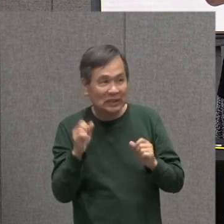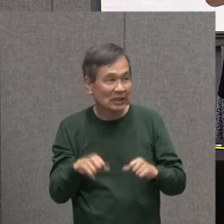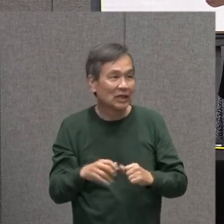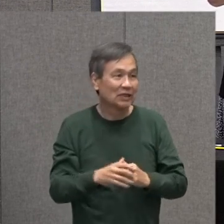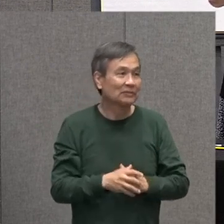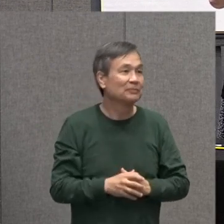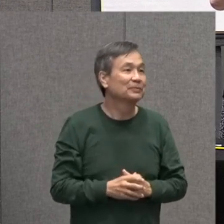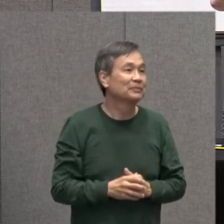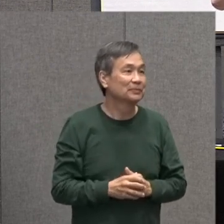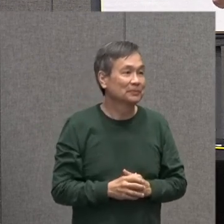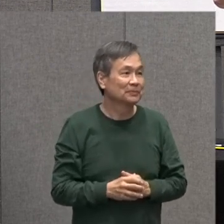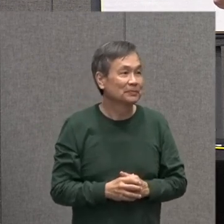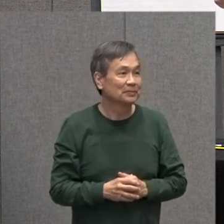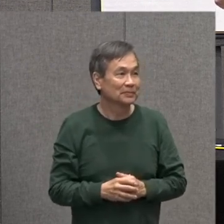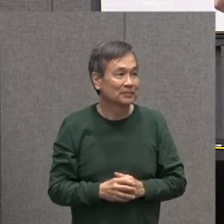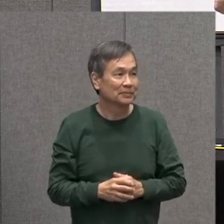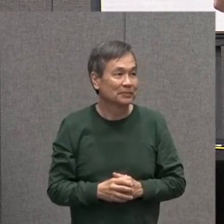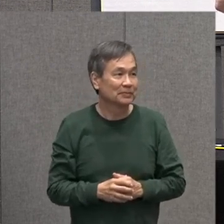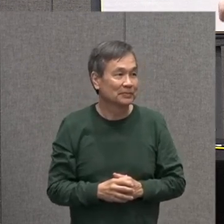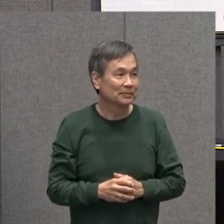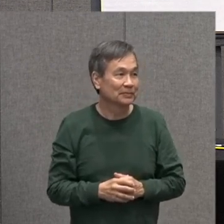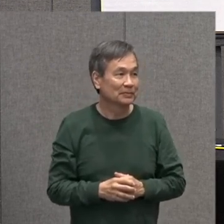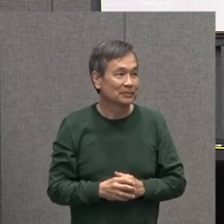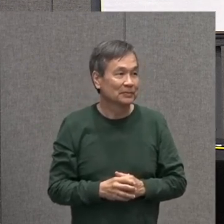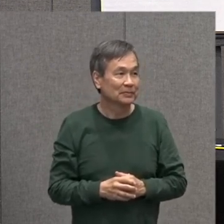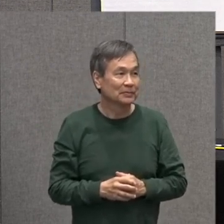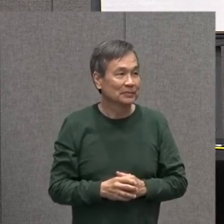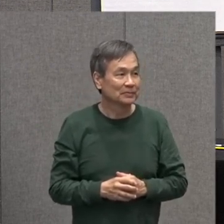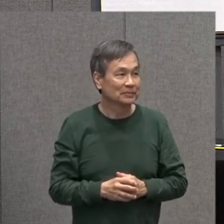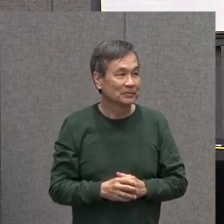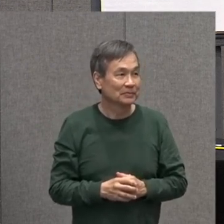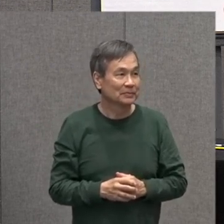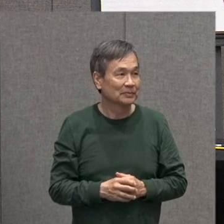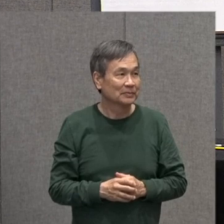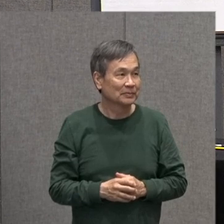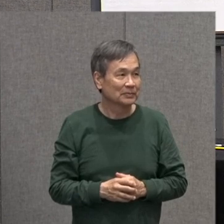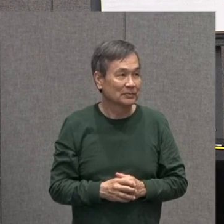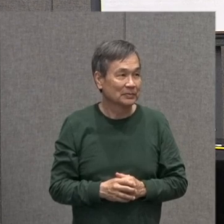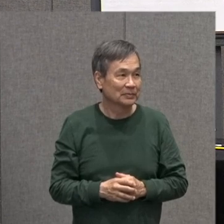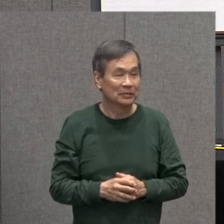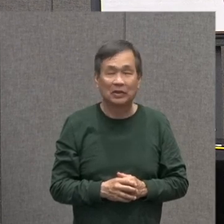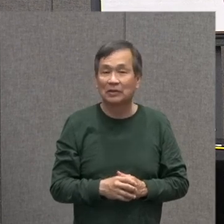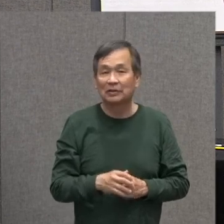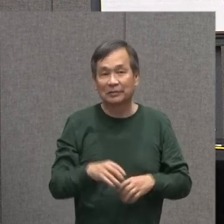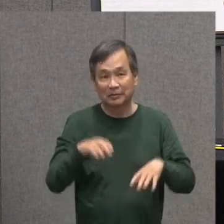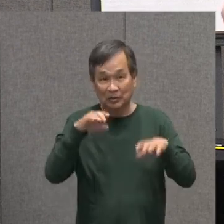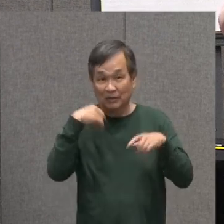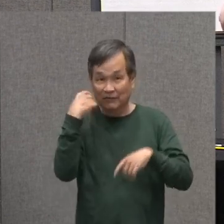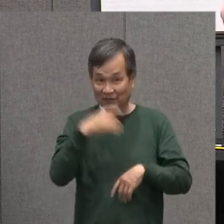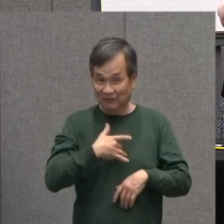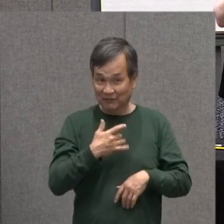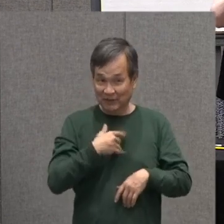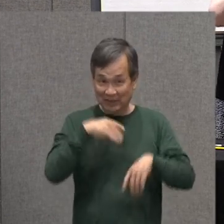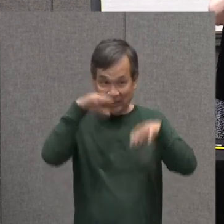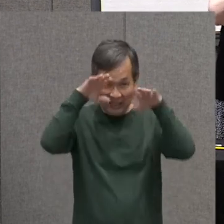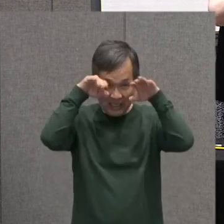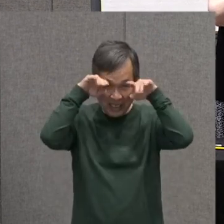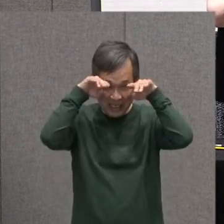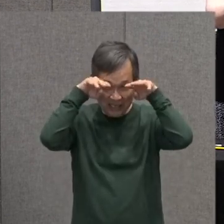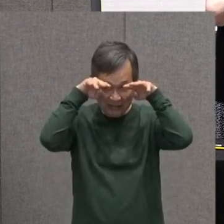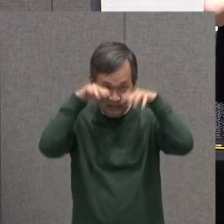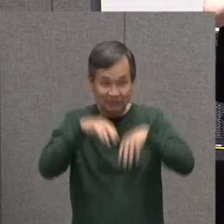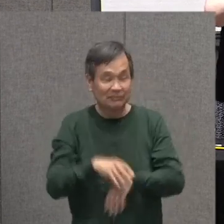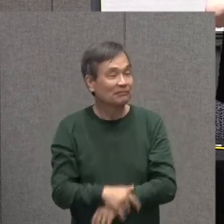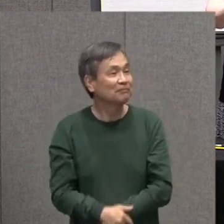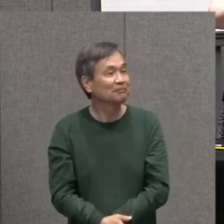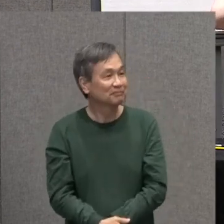You're the artist. There's a lot of different things you can do with these little fringy guys. Mine remind me of eyelashes. Oh, those are very curled eyelashes.